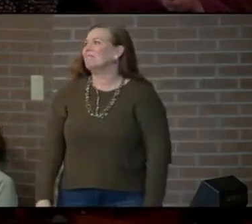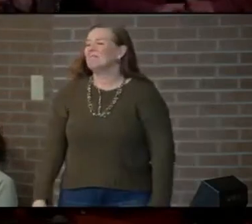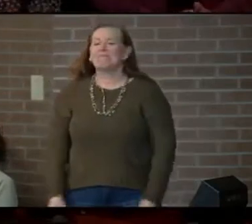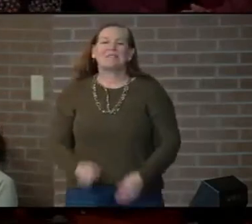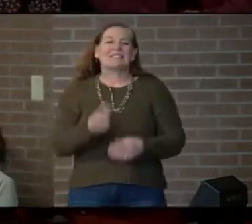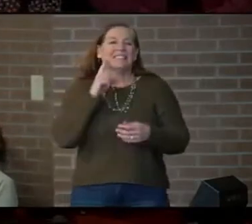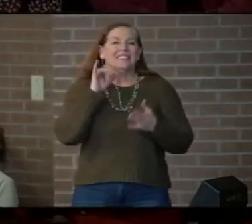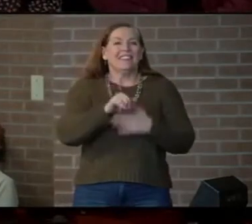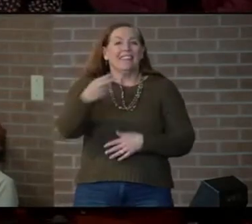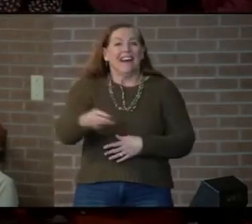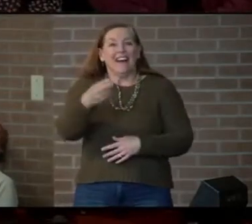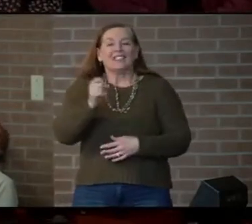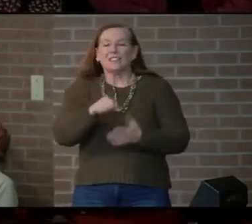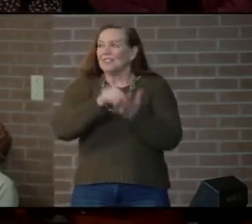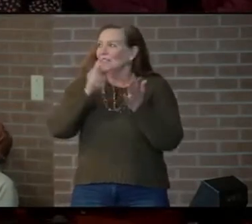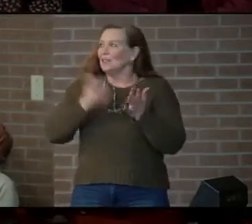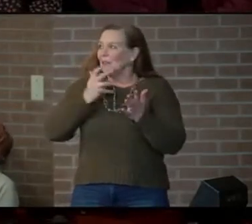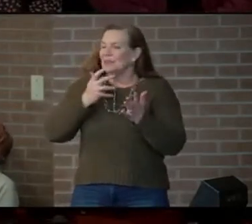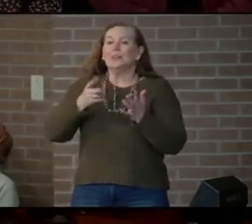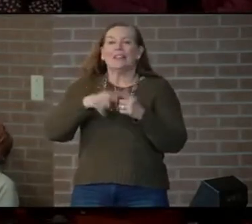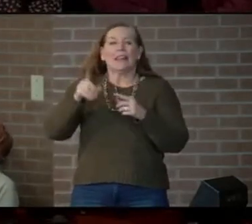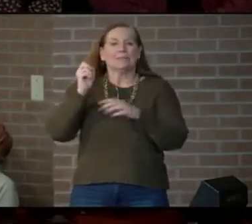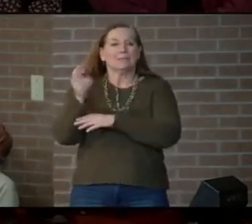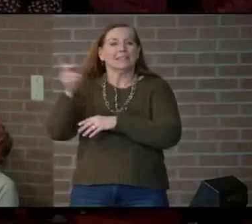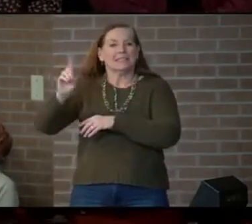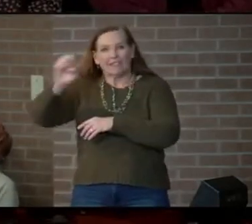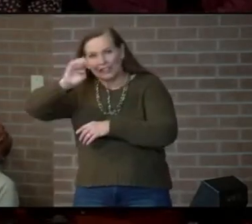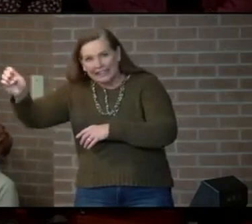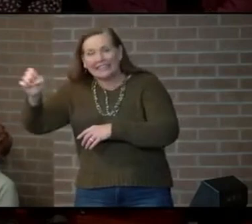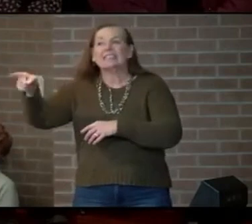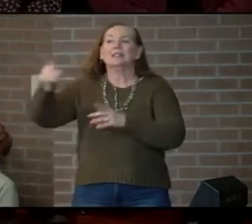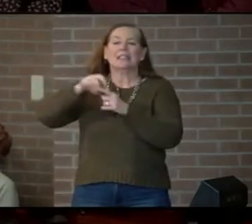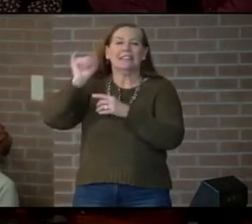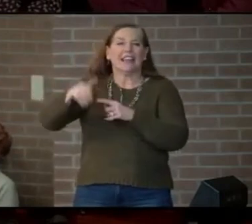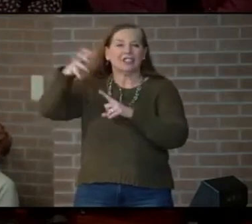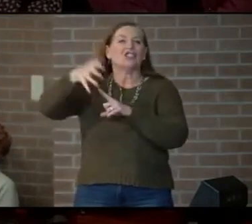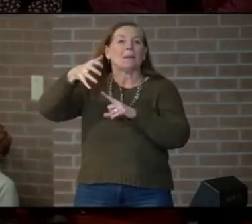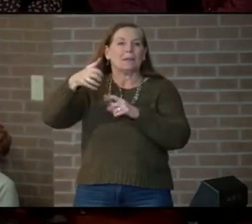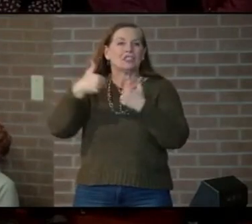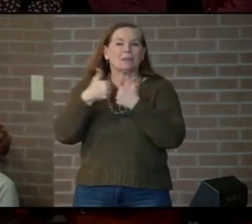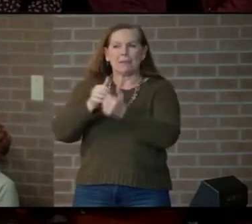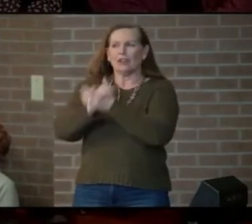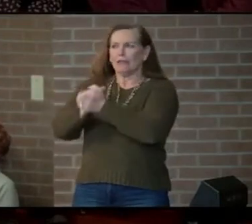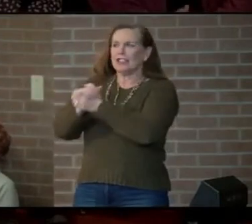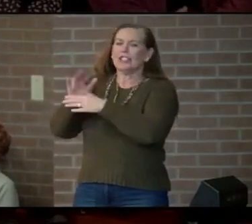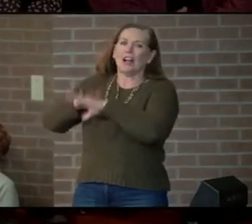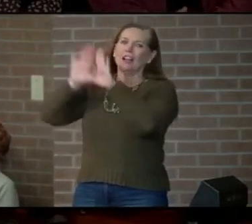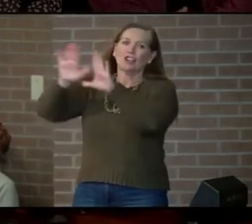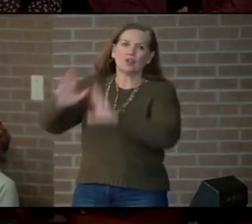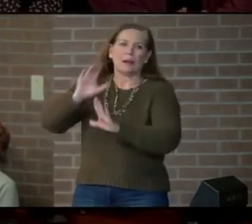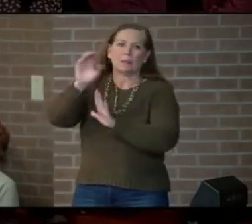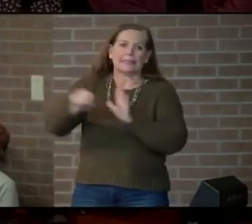But also for the students in the room who go to Denver East, who were in that championship game, congratulations on an incredible